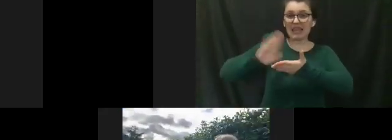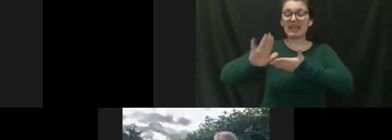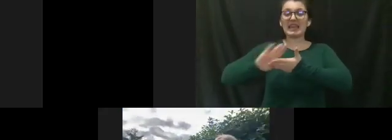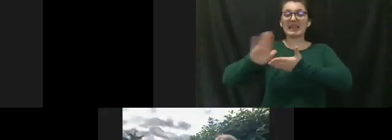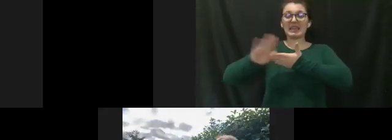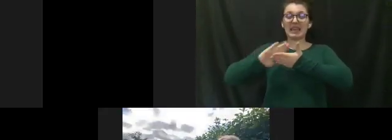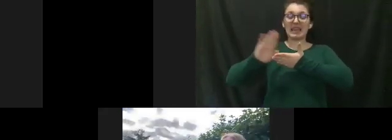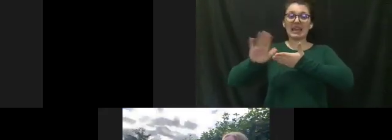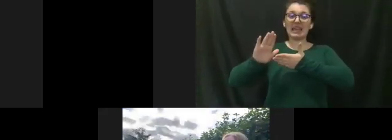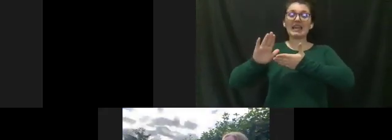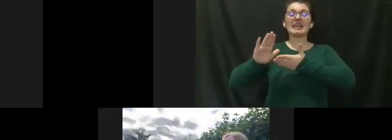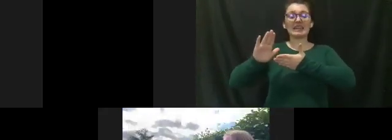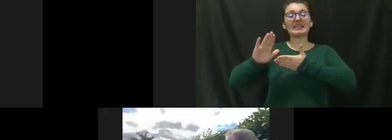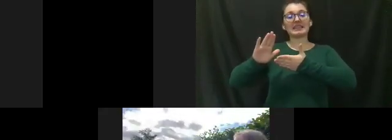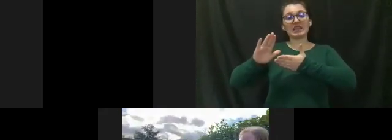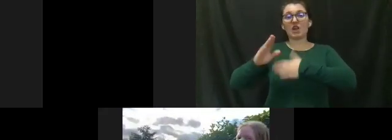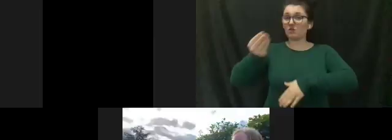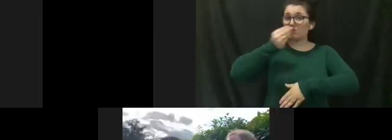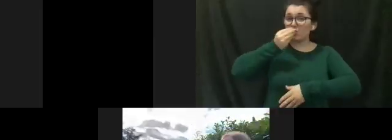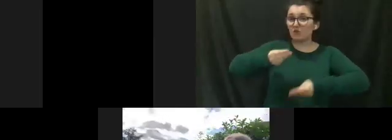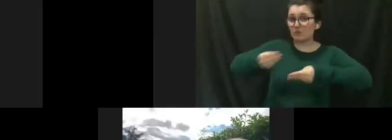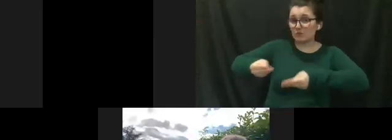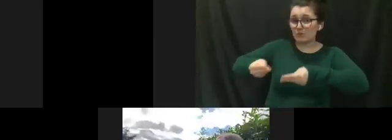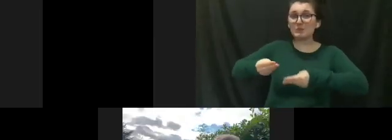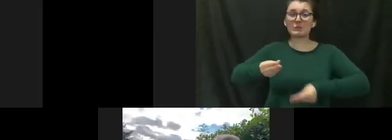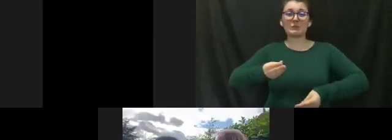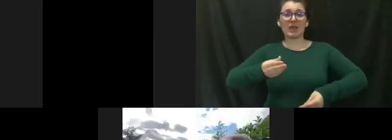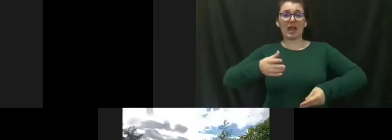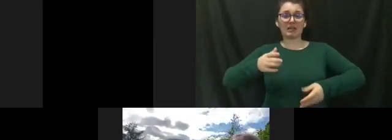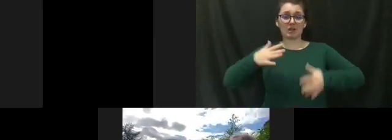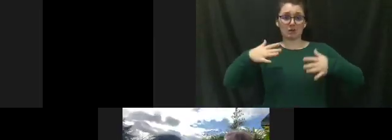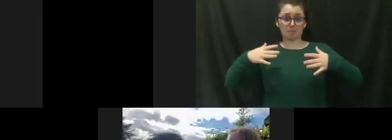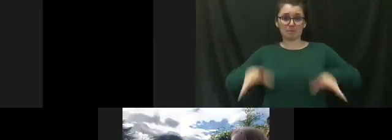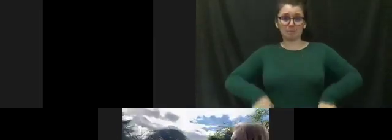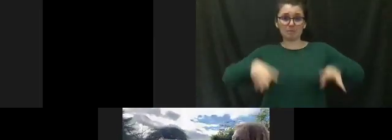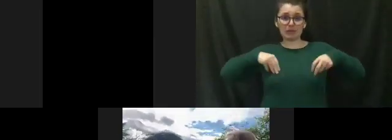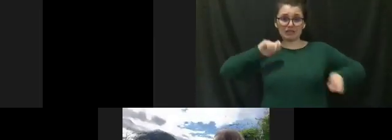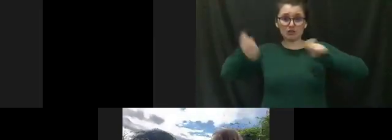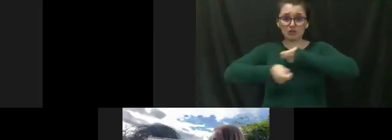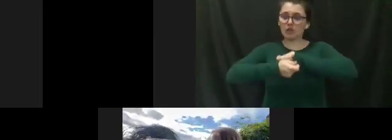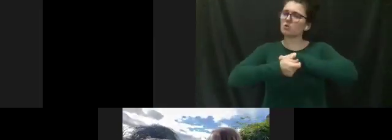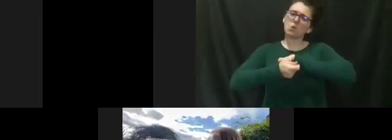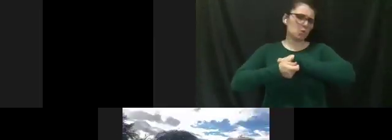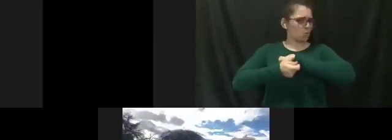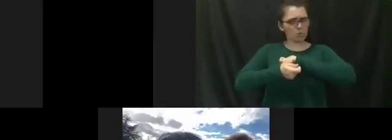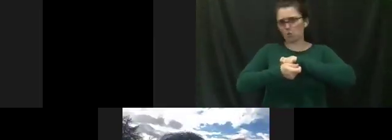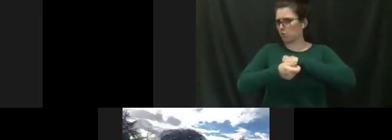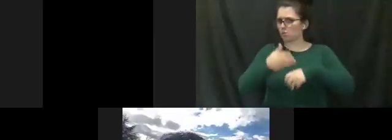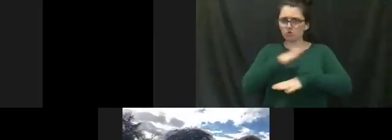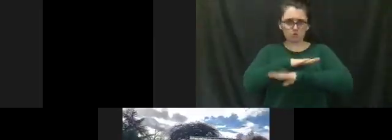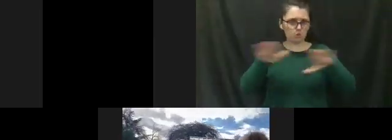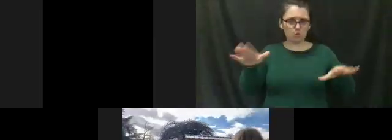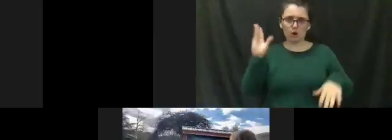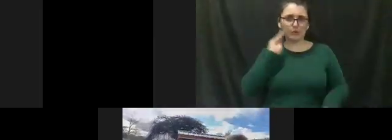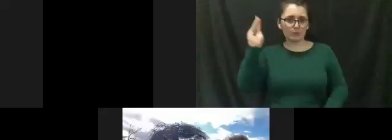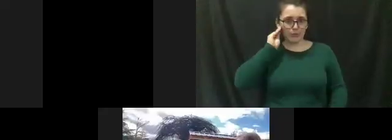their food and changing their blankets, you think twice about ever having them at a house. Ever.